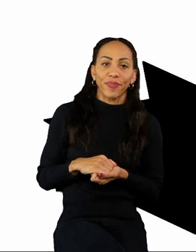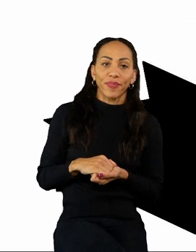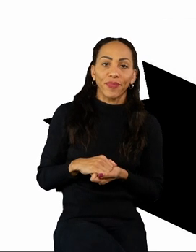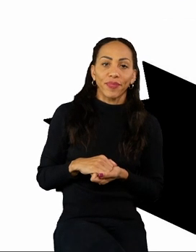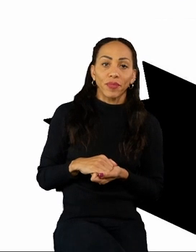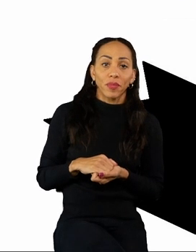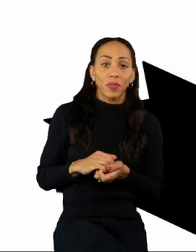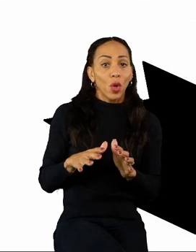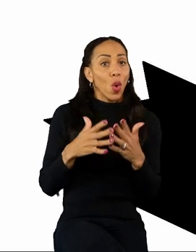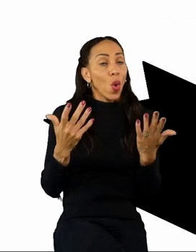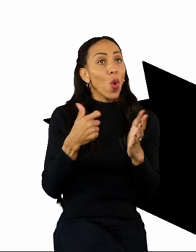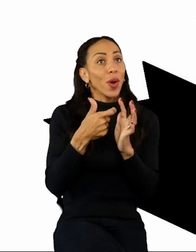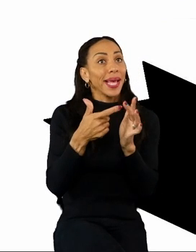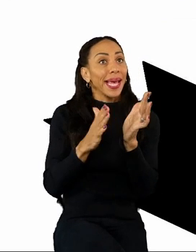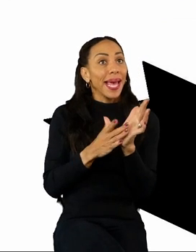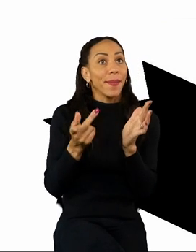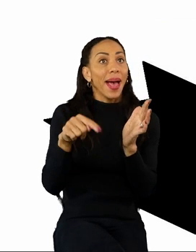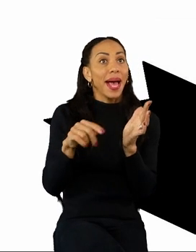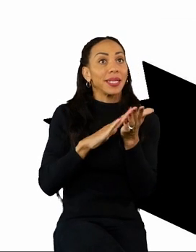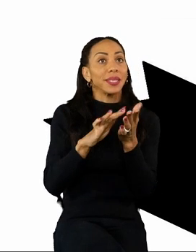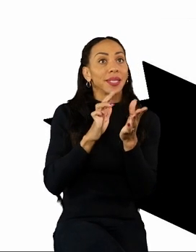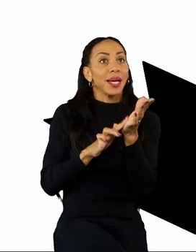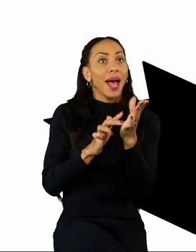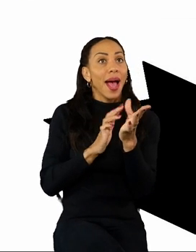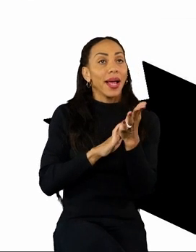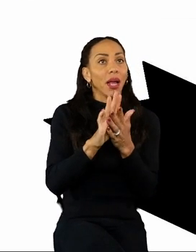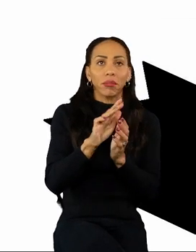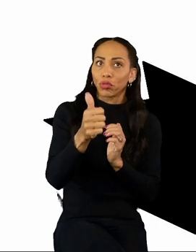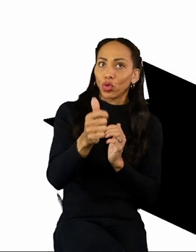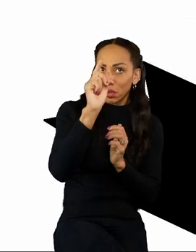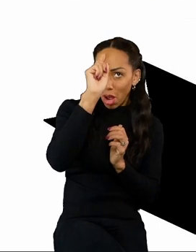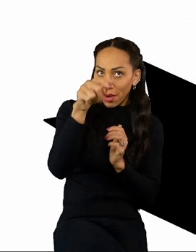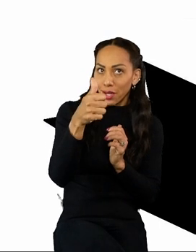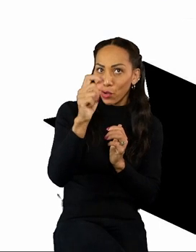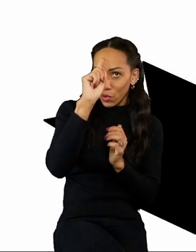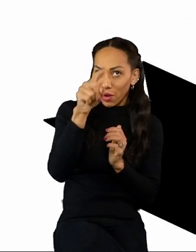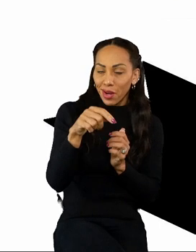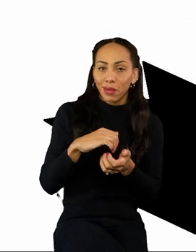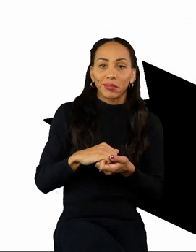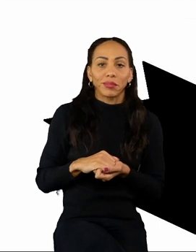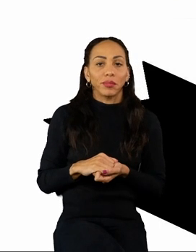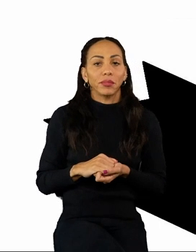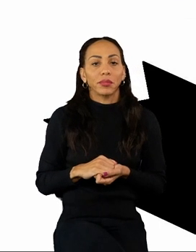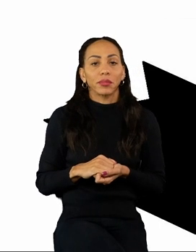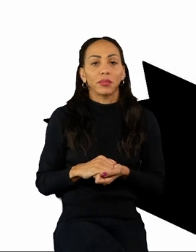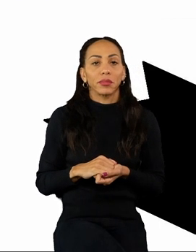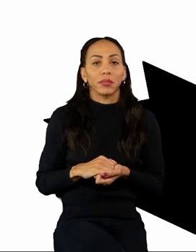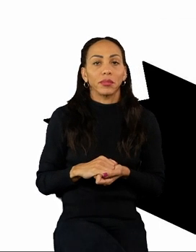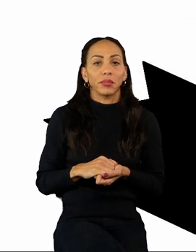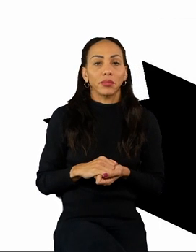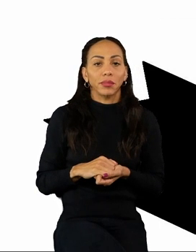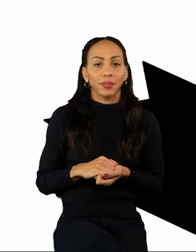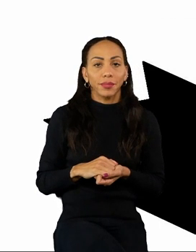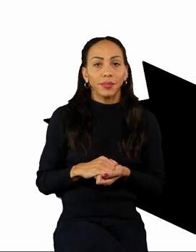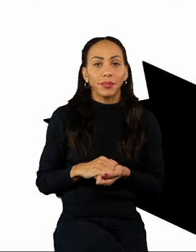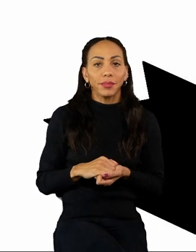So Michelle, let's bring you in one moment. And then maybe Kim and Hannah, would that work? Yeah, if Kim and Hannah. That's fantastic. Good idea. Good idea. Good idea. So what I'm going to